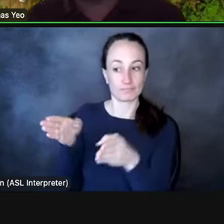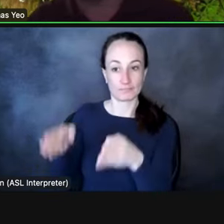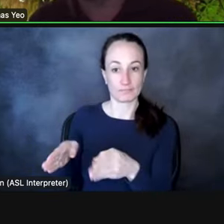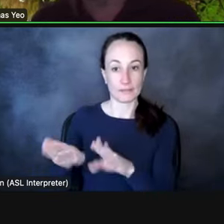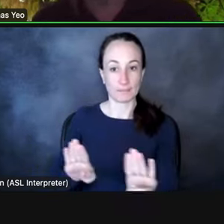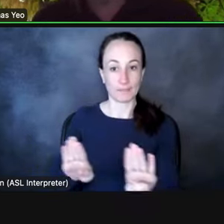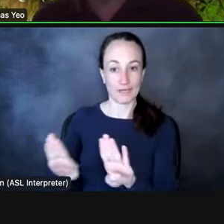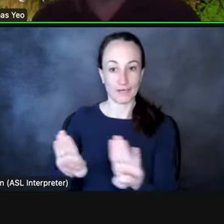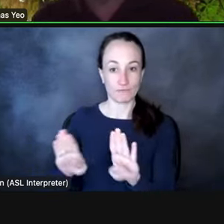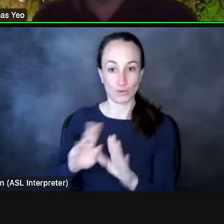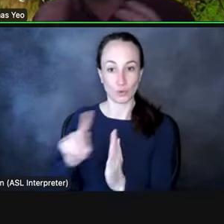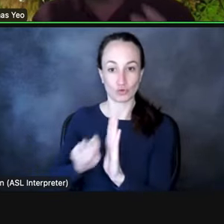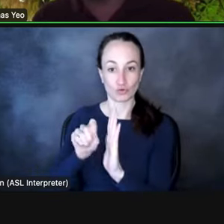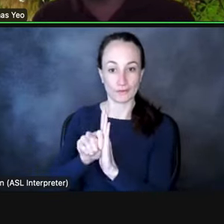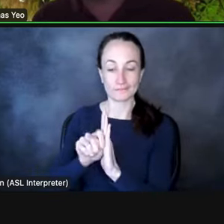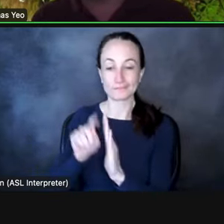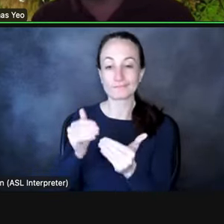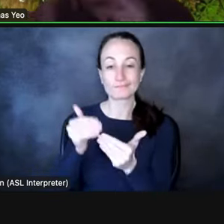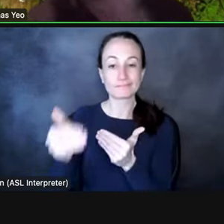the next part,